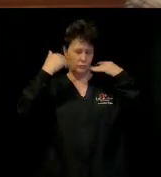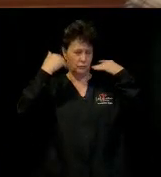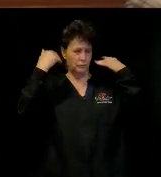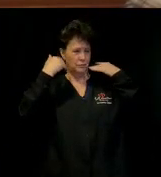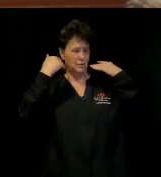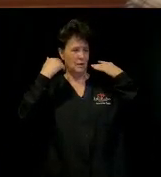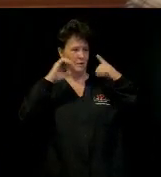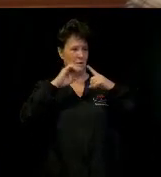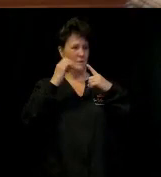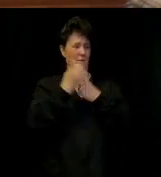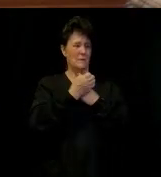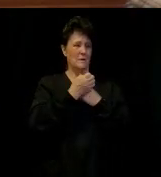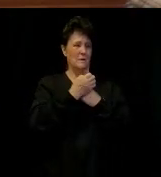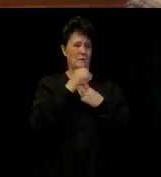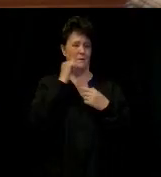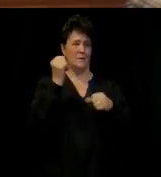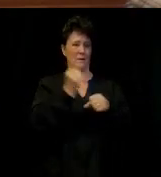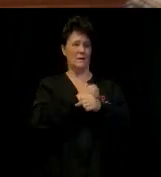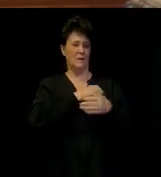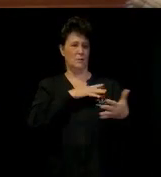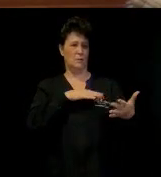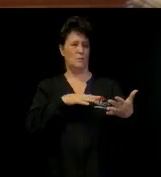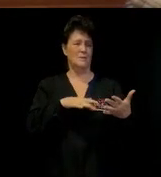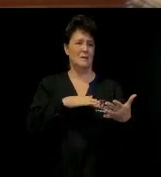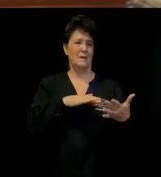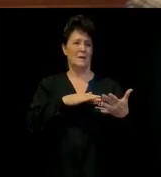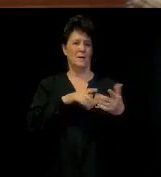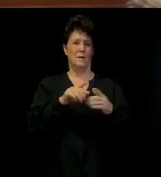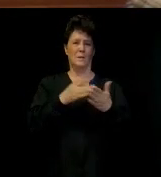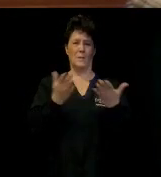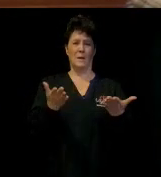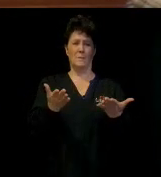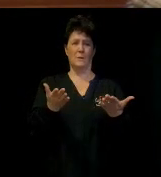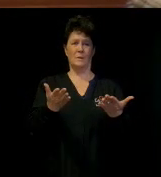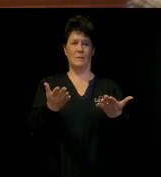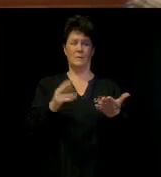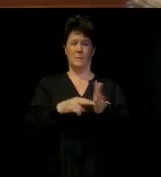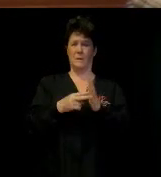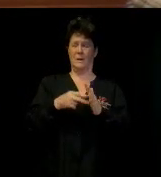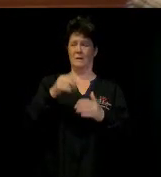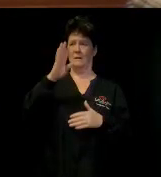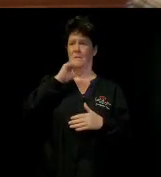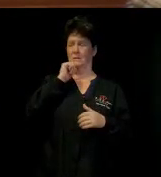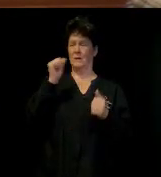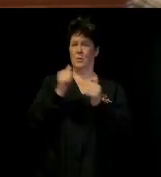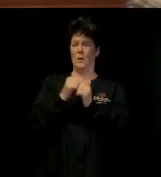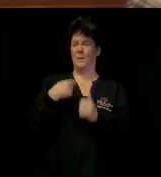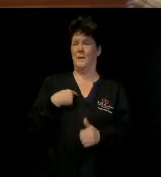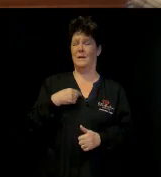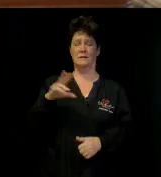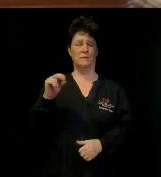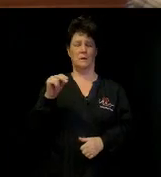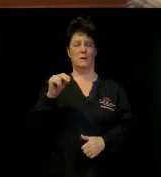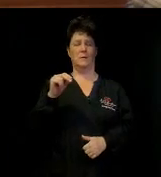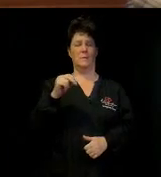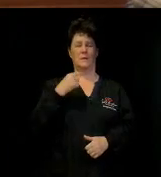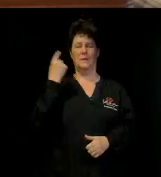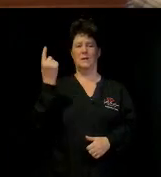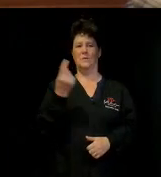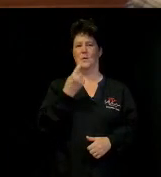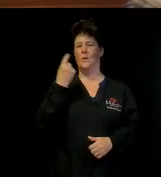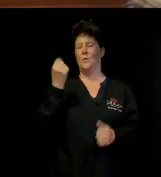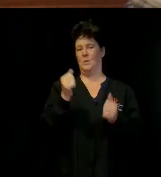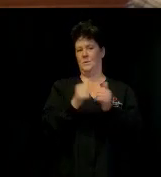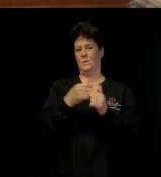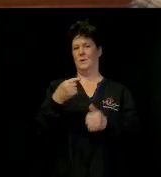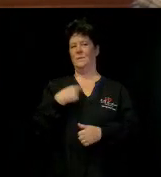didn't really get to read and pray as much. Did that mean God wasn't with me? No, I learned to adjust. He's with me when I'm working out. He's with me when